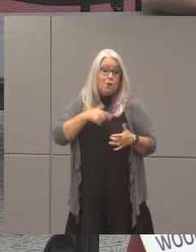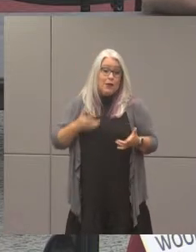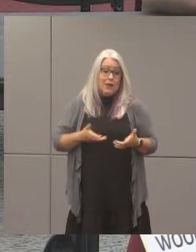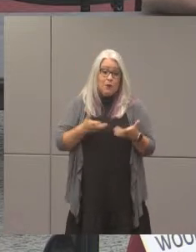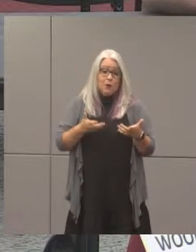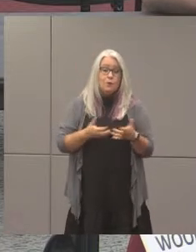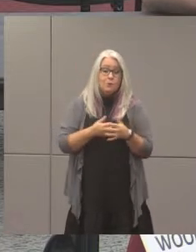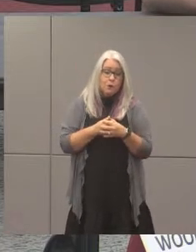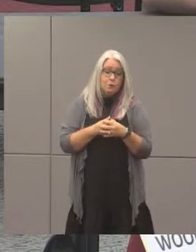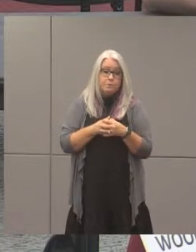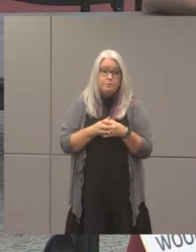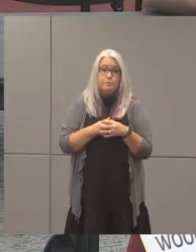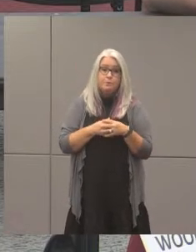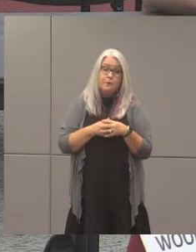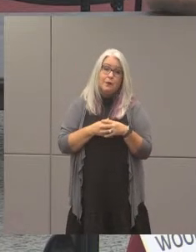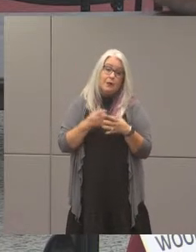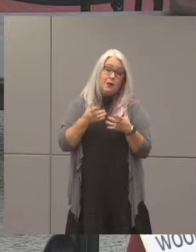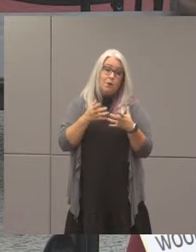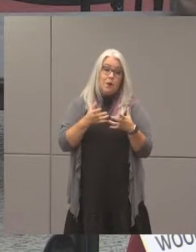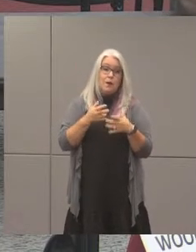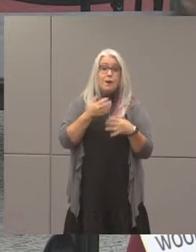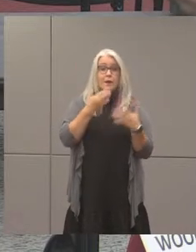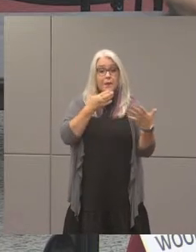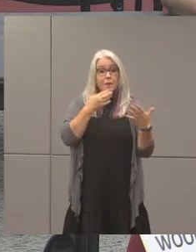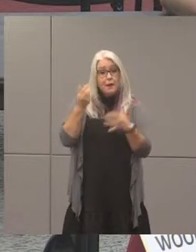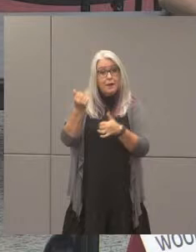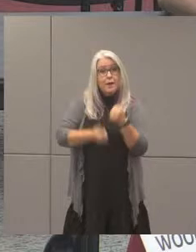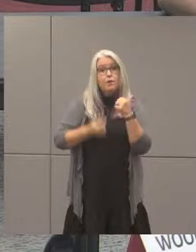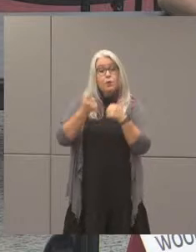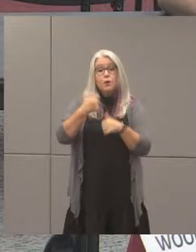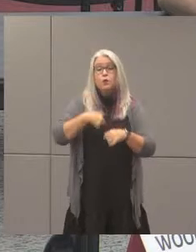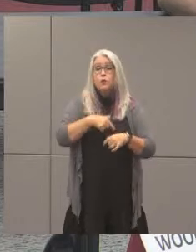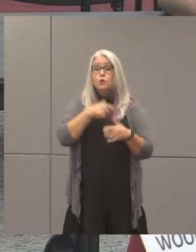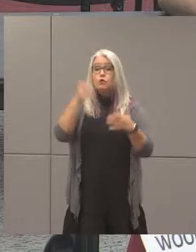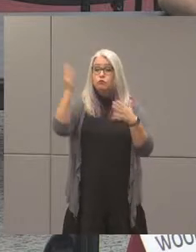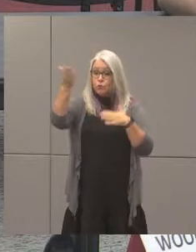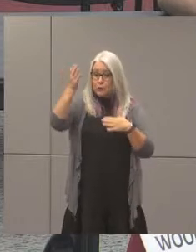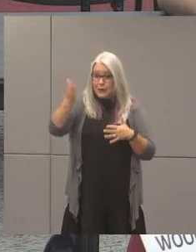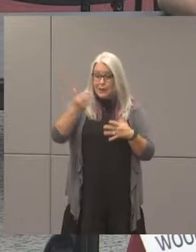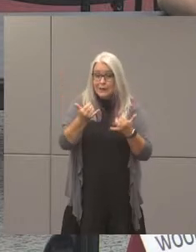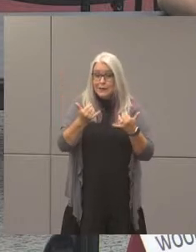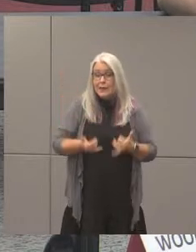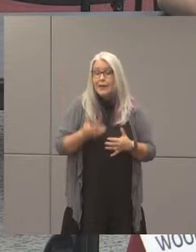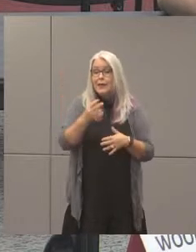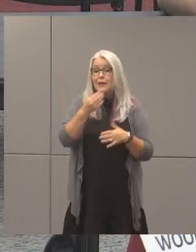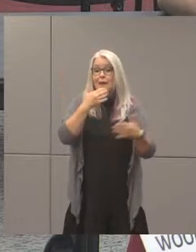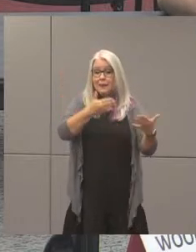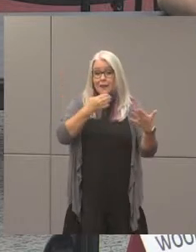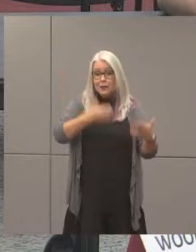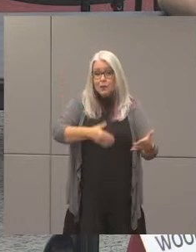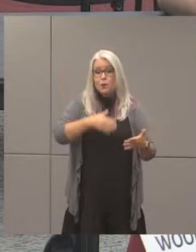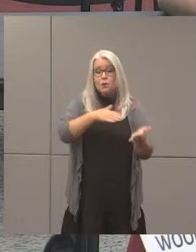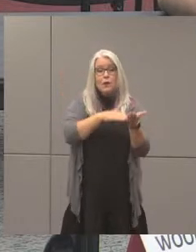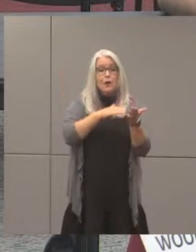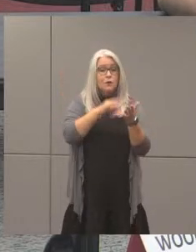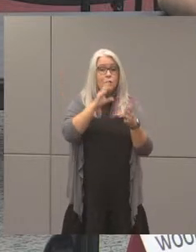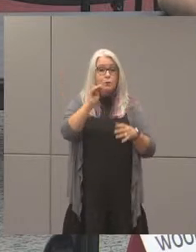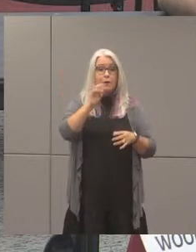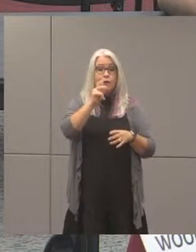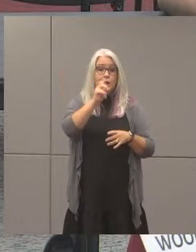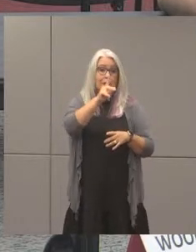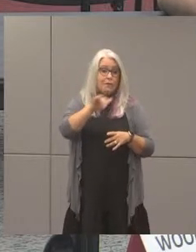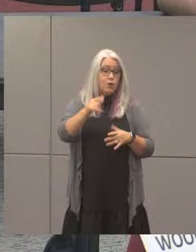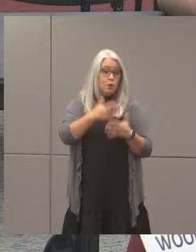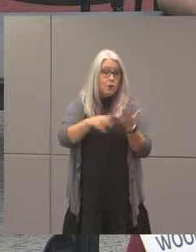And, but I want to thank everybody who made presentations today, and thank you, Dr. Beverly, for the work that you're doing.